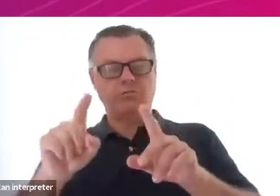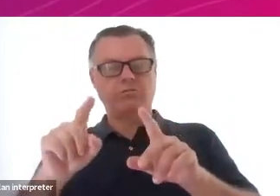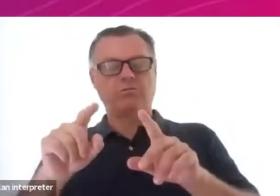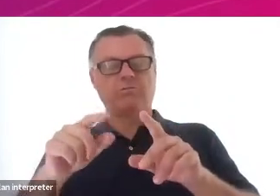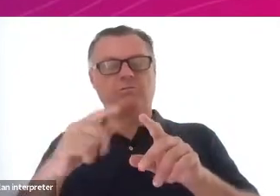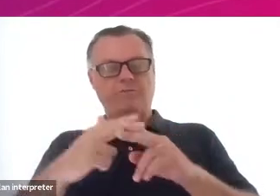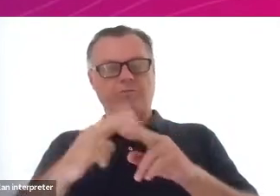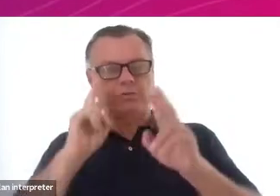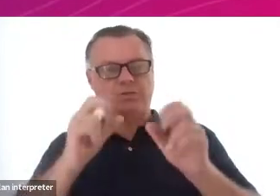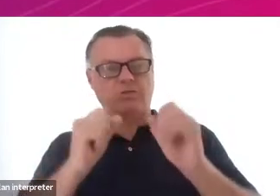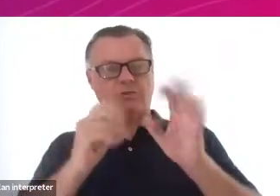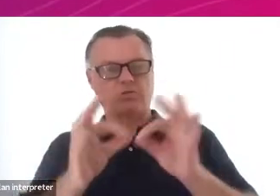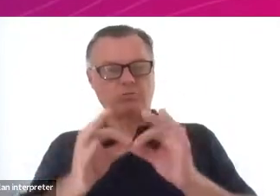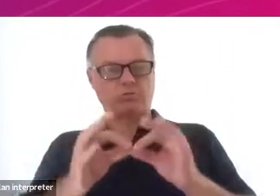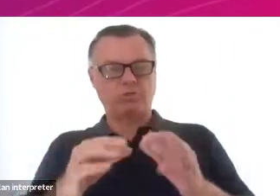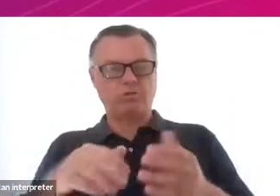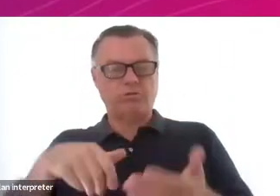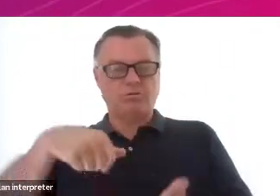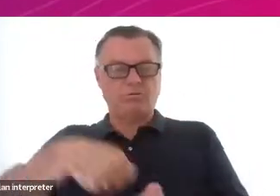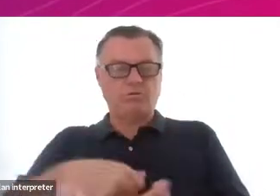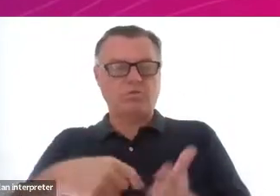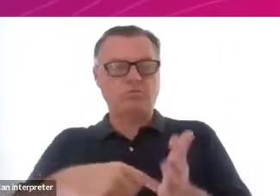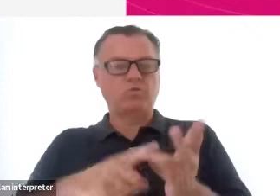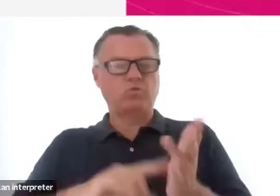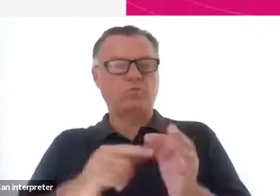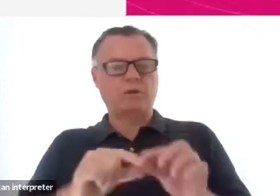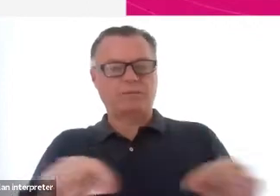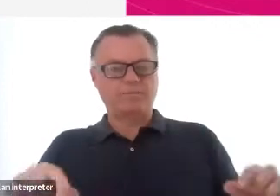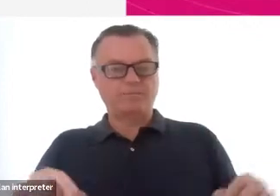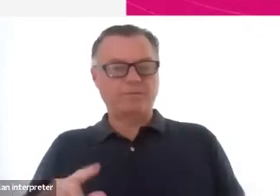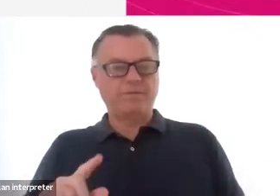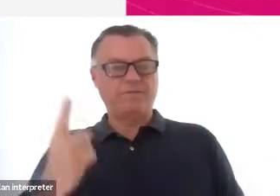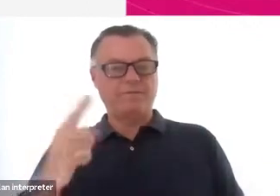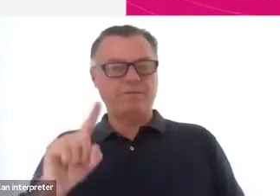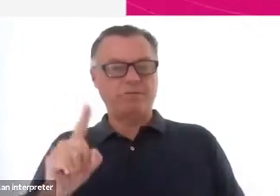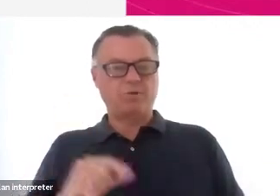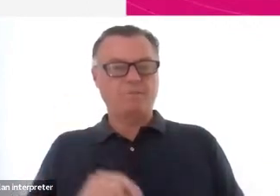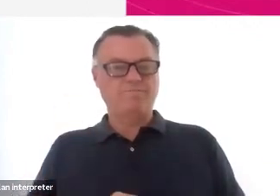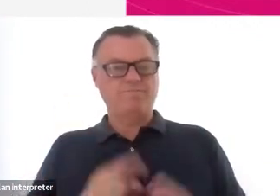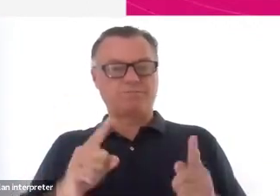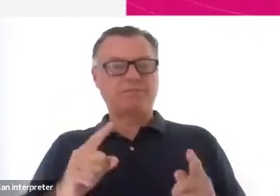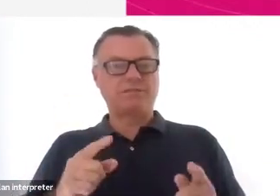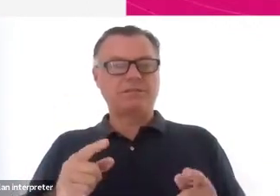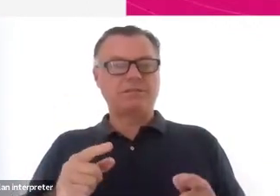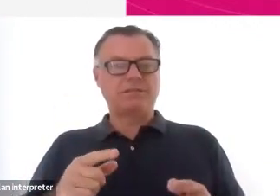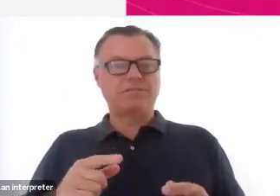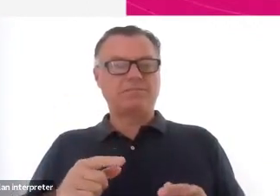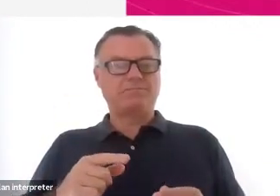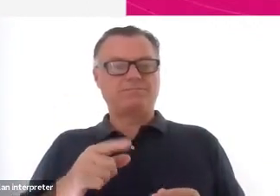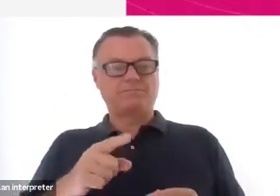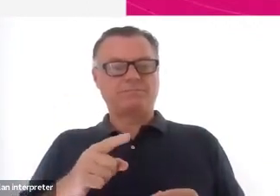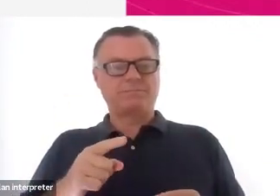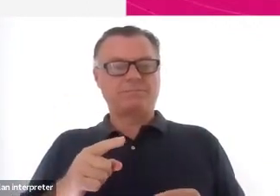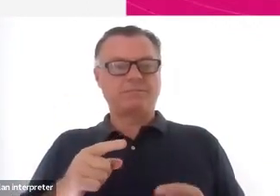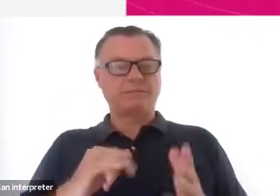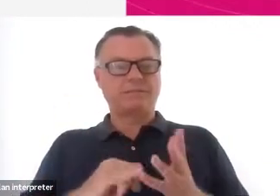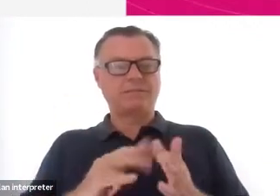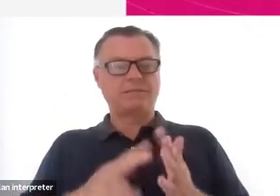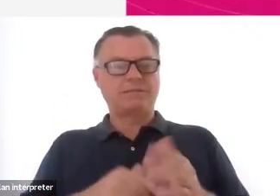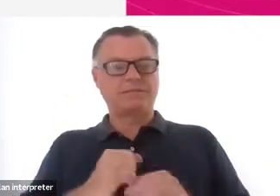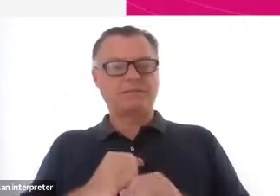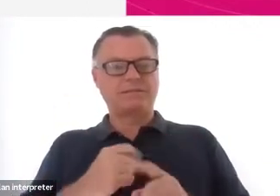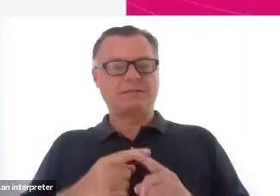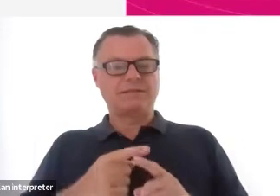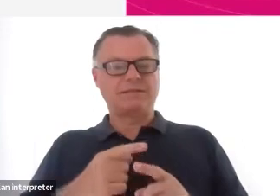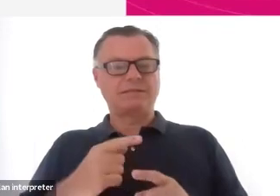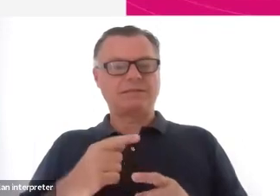toolbar. So our first area of impact is sensing and experience. Every